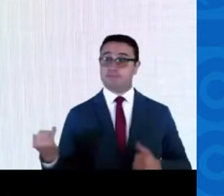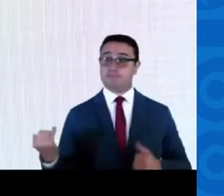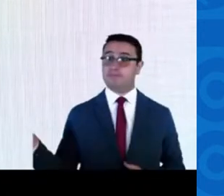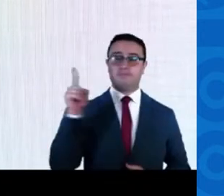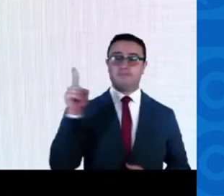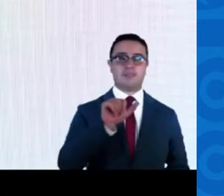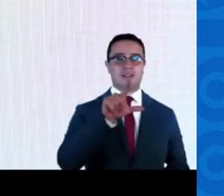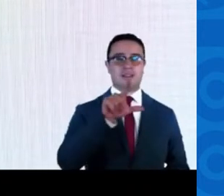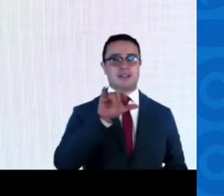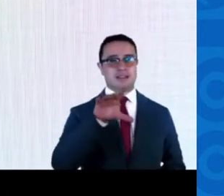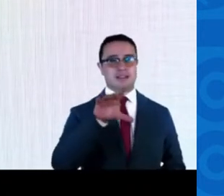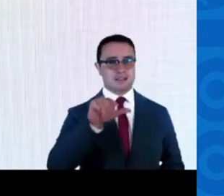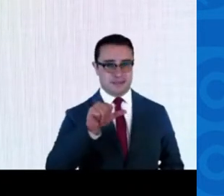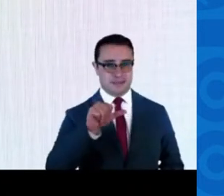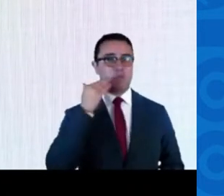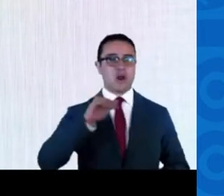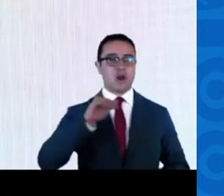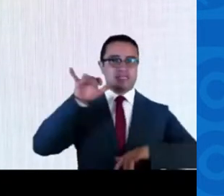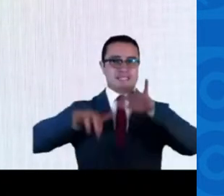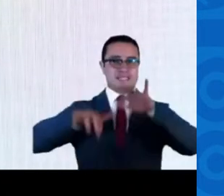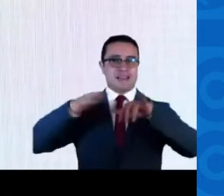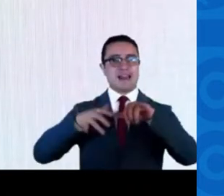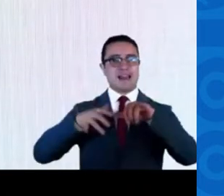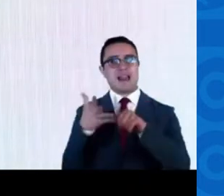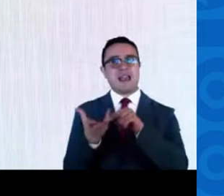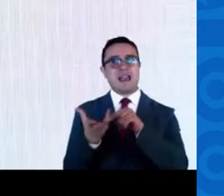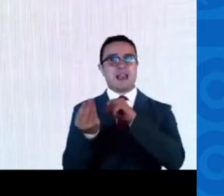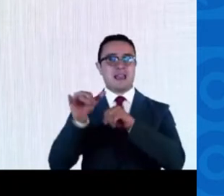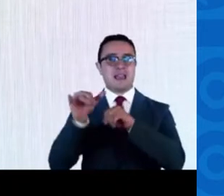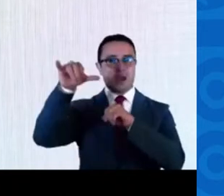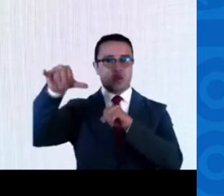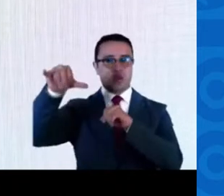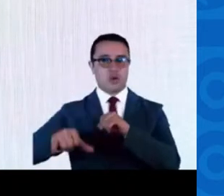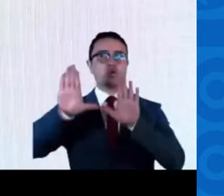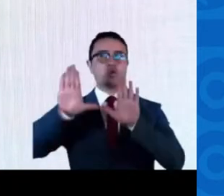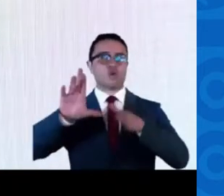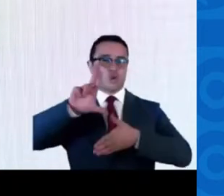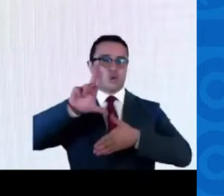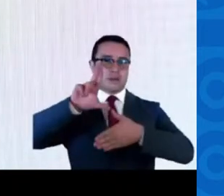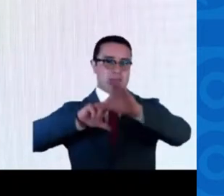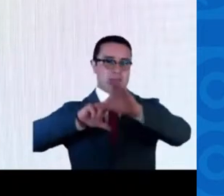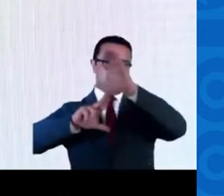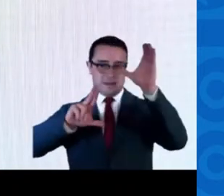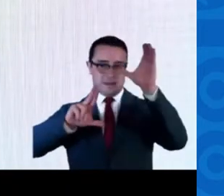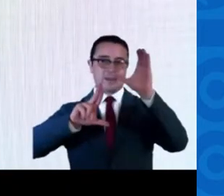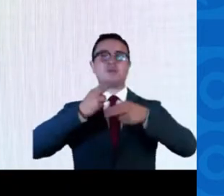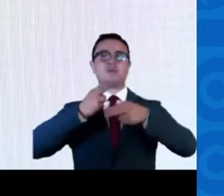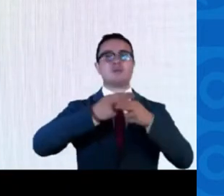Initiative. And now we will give the floor to Alicia Bárcenas,